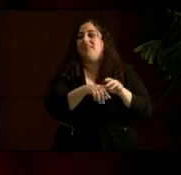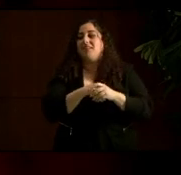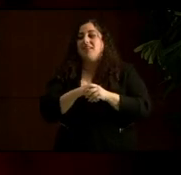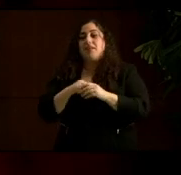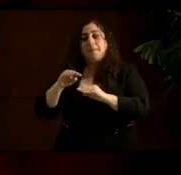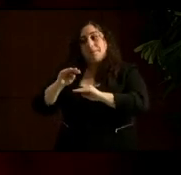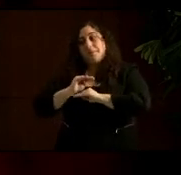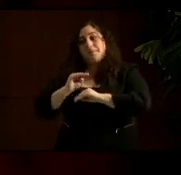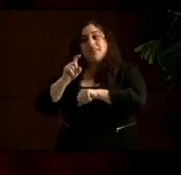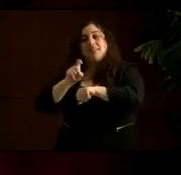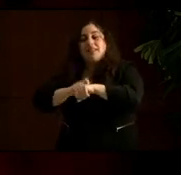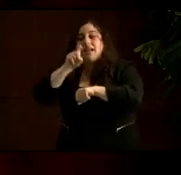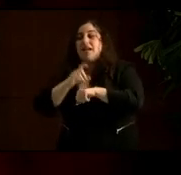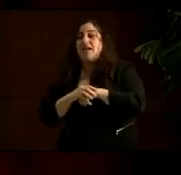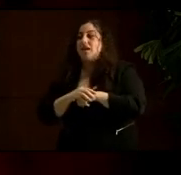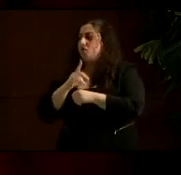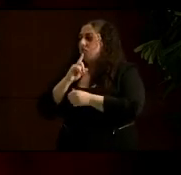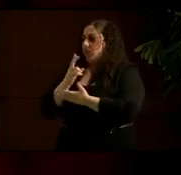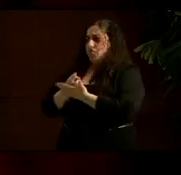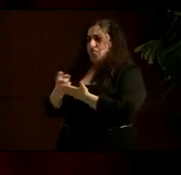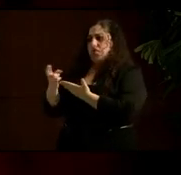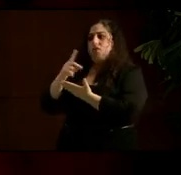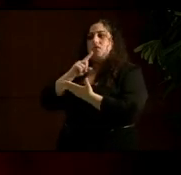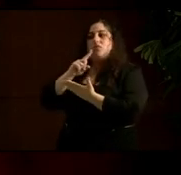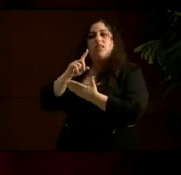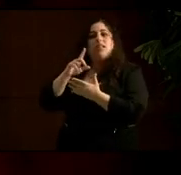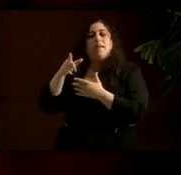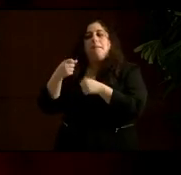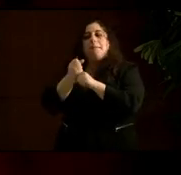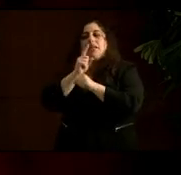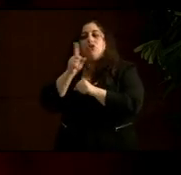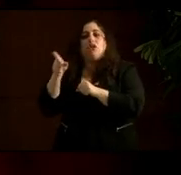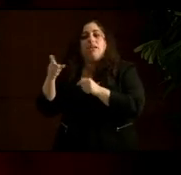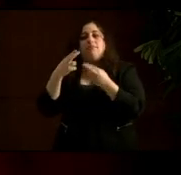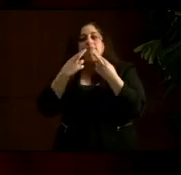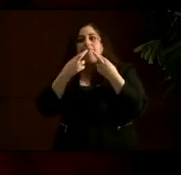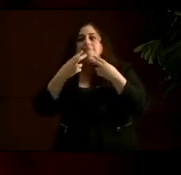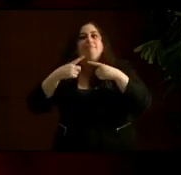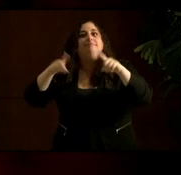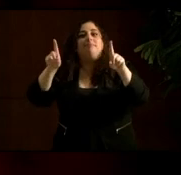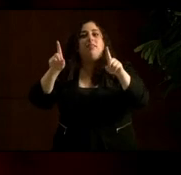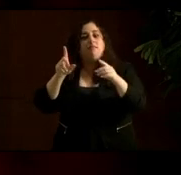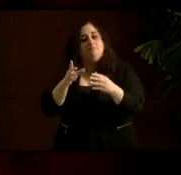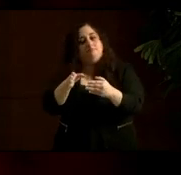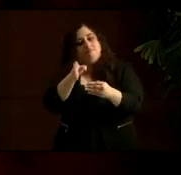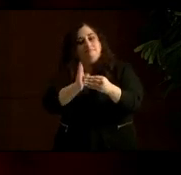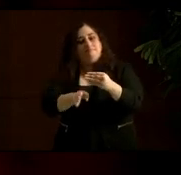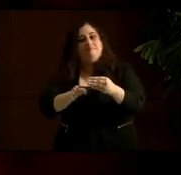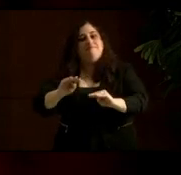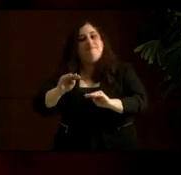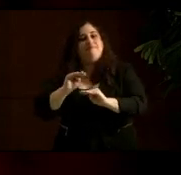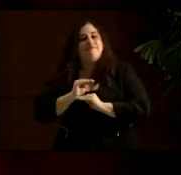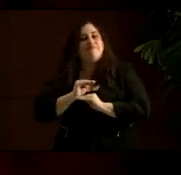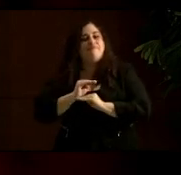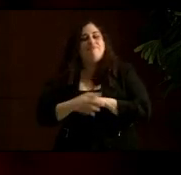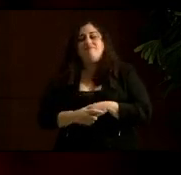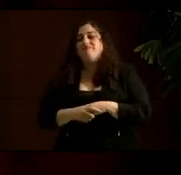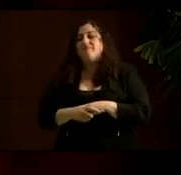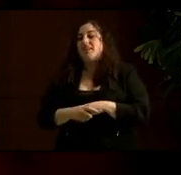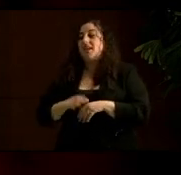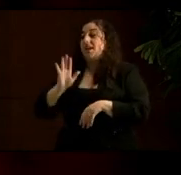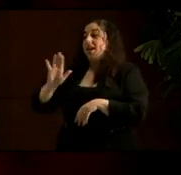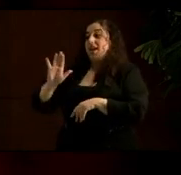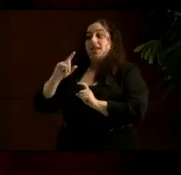in an efficient way to promote a greater outcome. Jim's contributions to the university's Department of Athletics